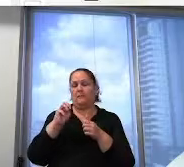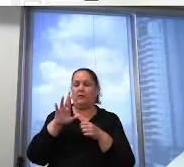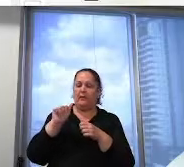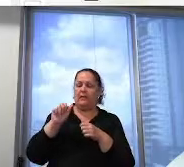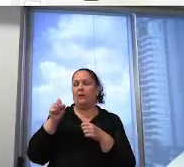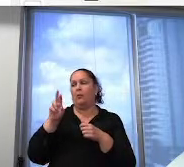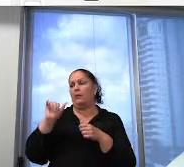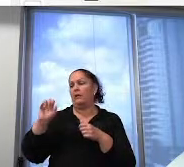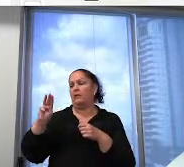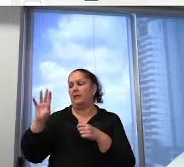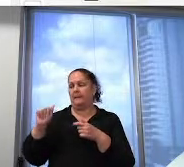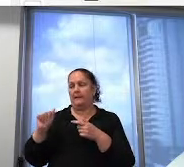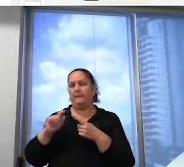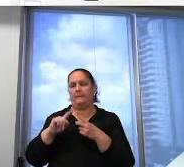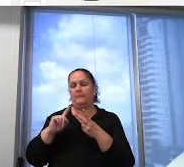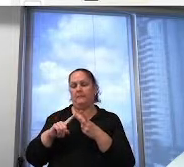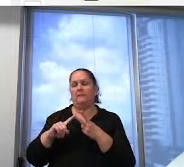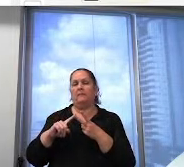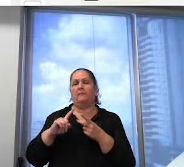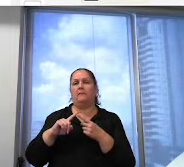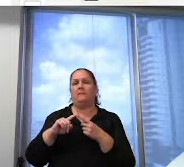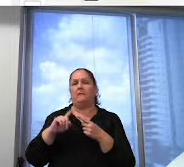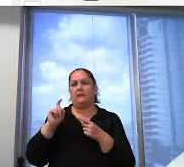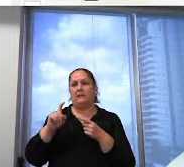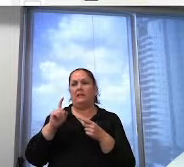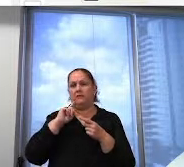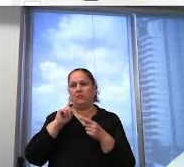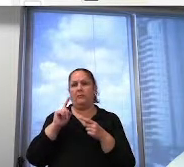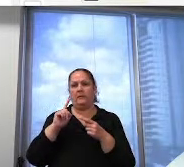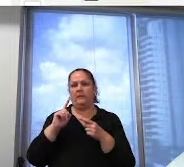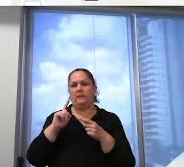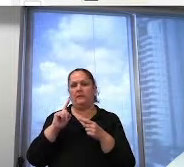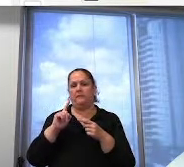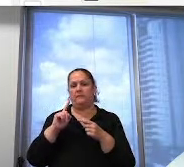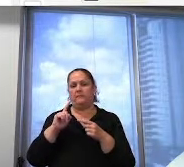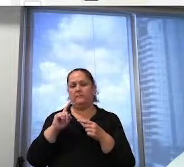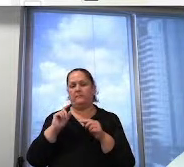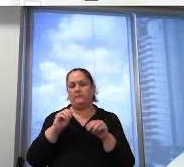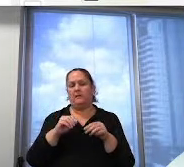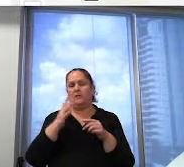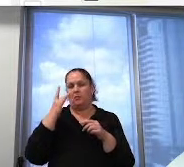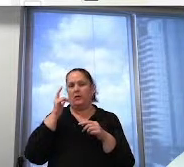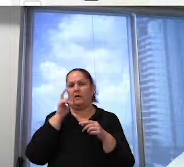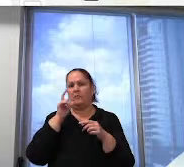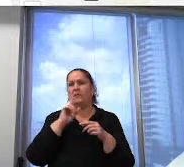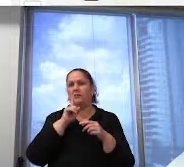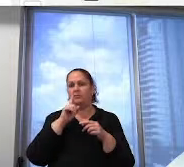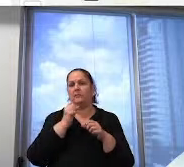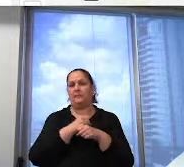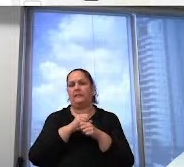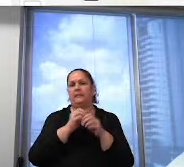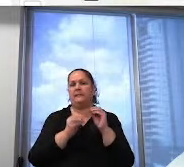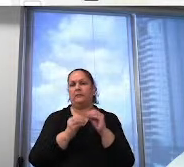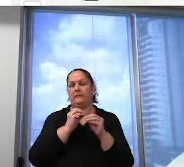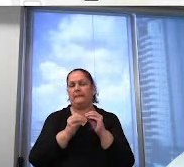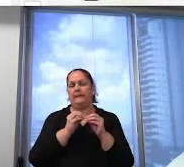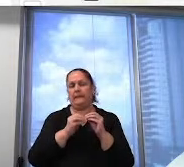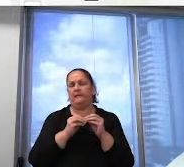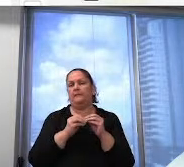Irma, or even Fiona, and as an example, has to be interplayed as to why we're actually making the